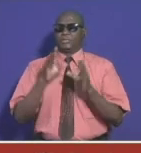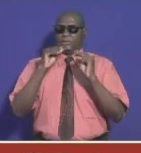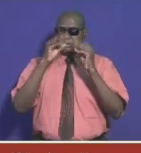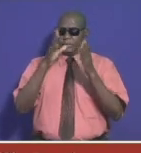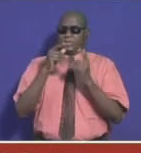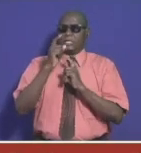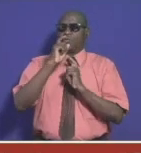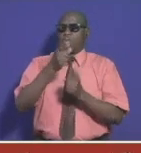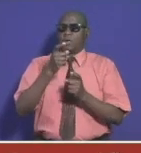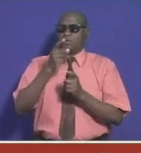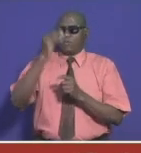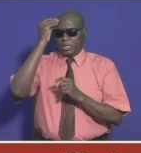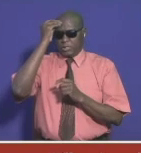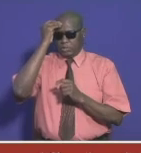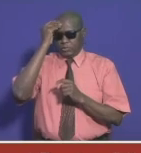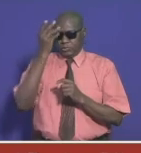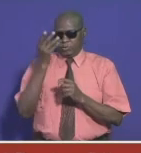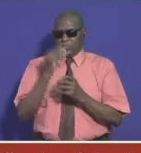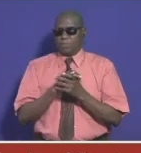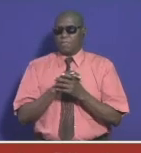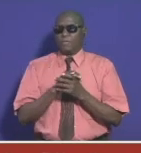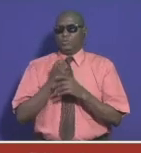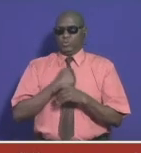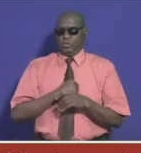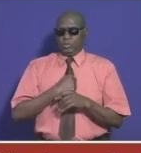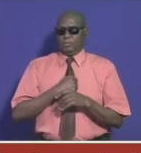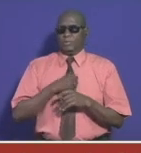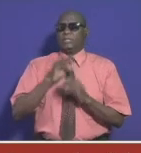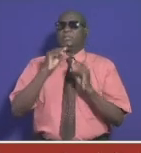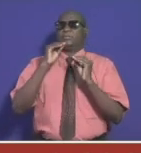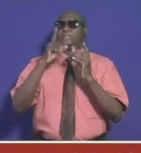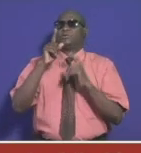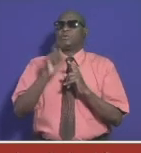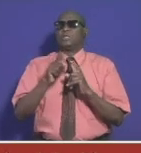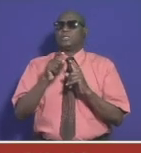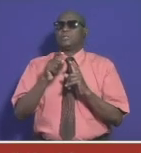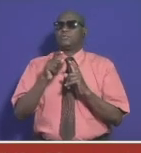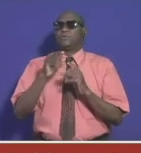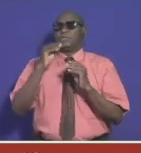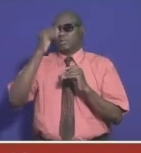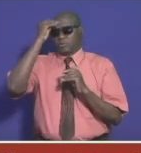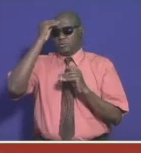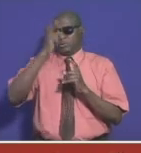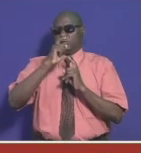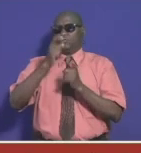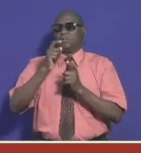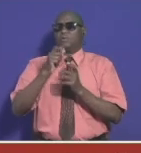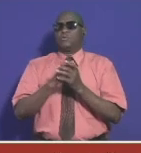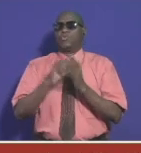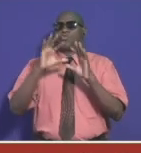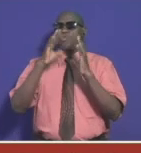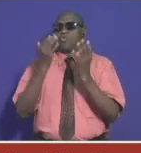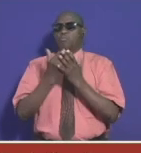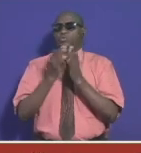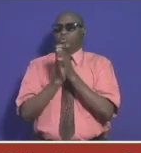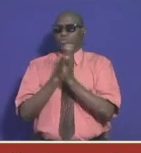want for the education. The teachers we need for the education we want, the global imperative to reverse the teacher